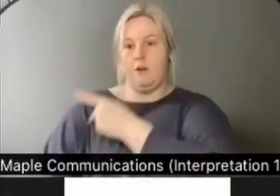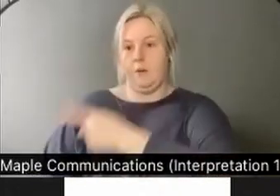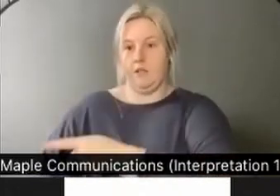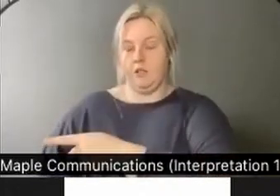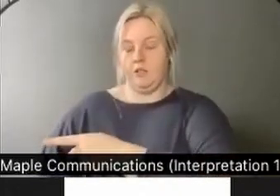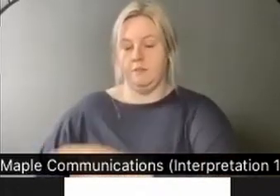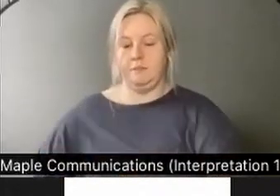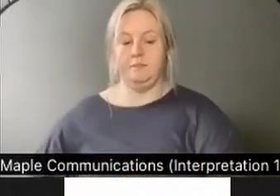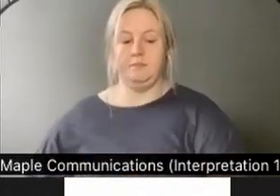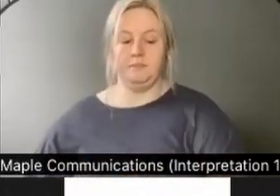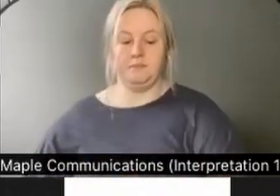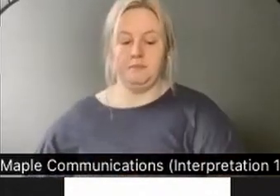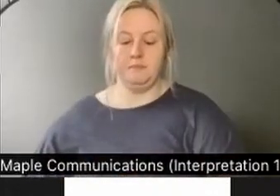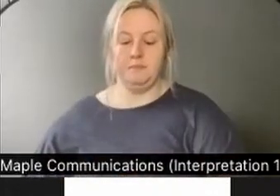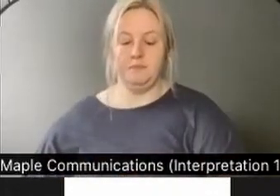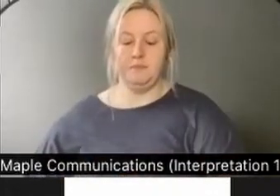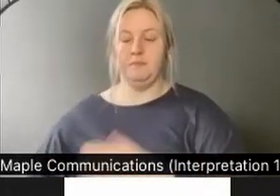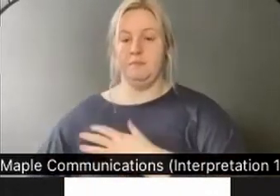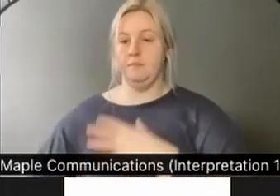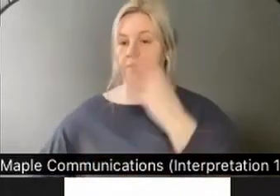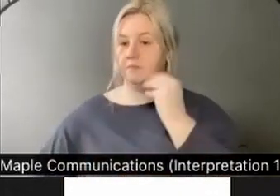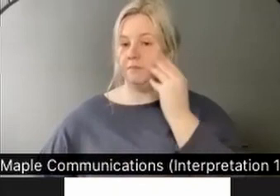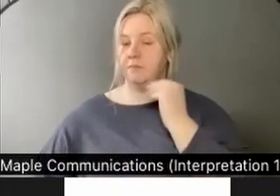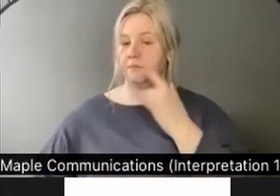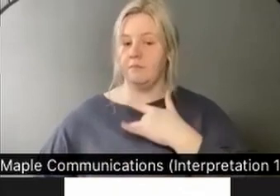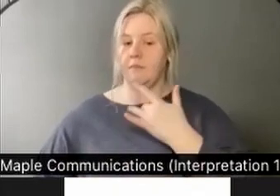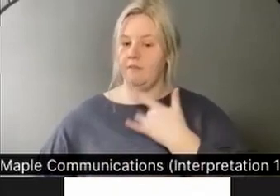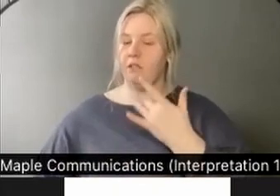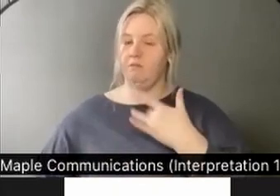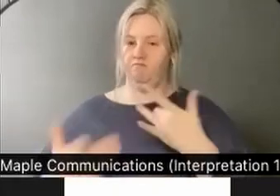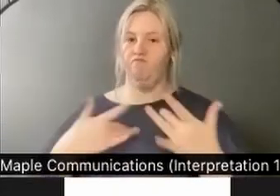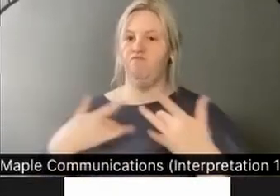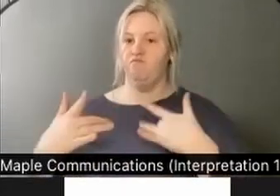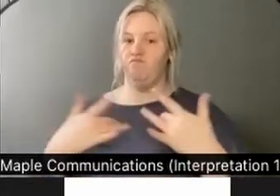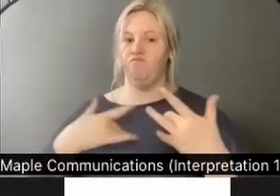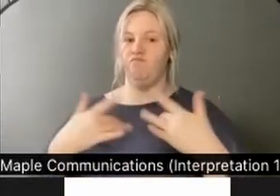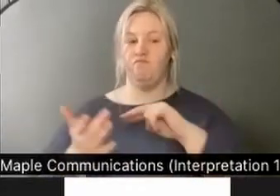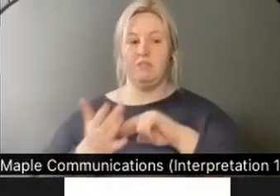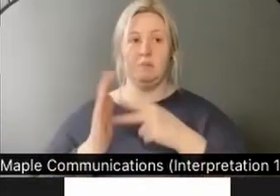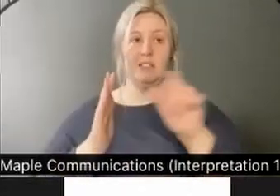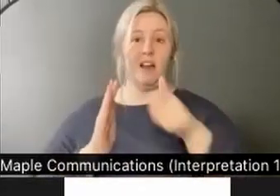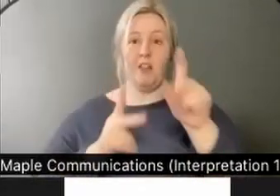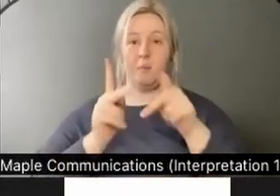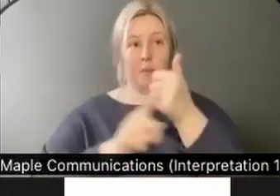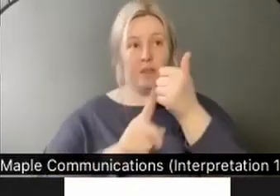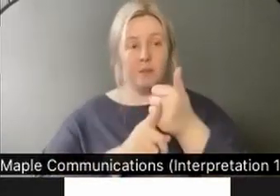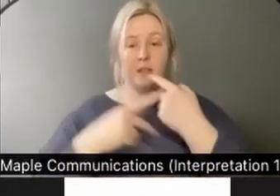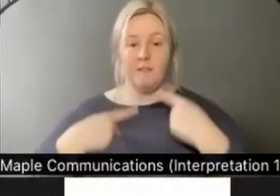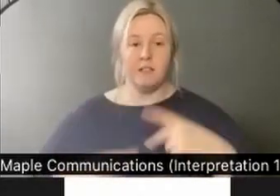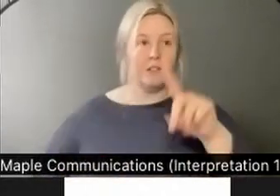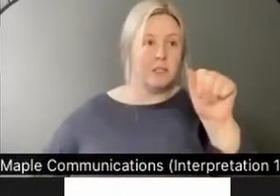Nevertheless, my experience has left me deeply concerned about what happens to people with physical and/or